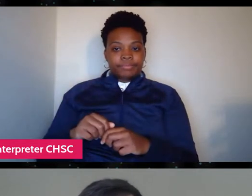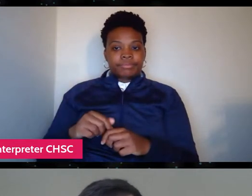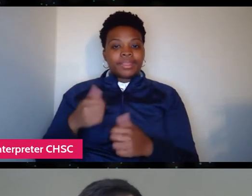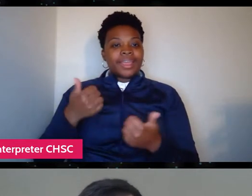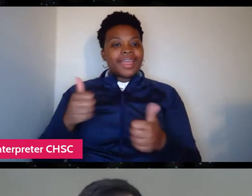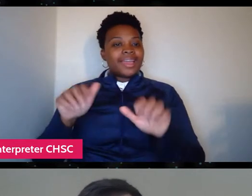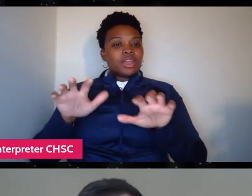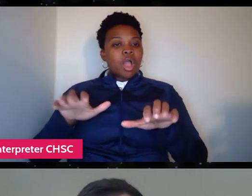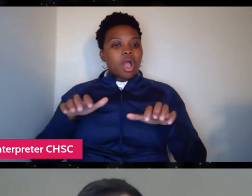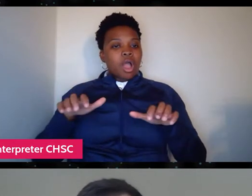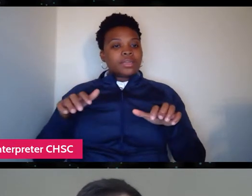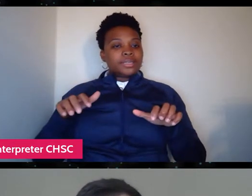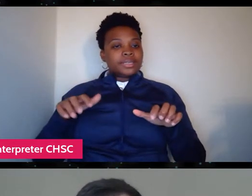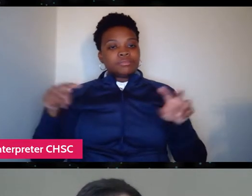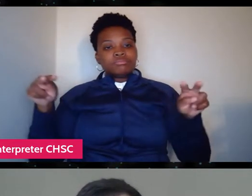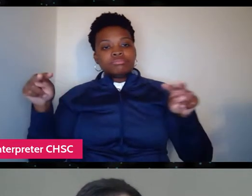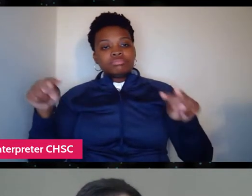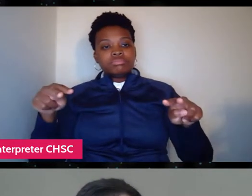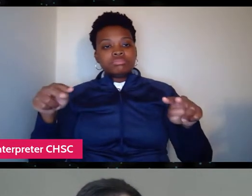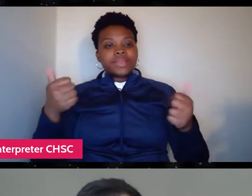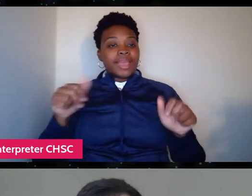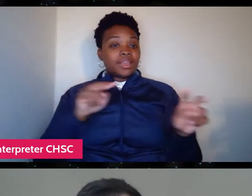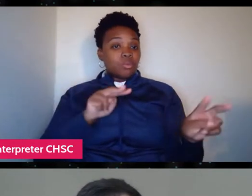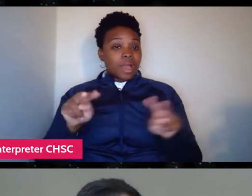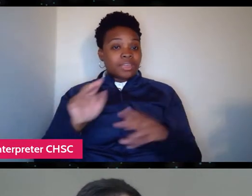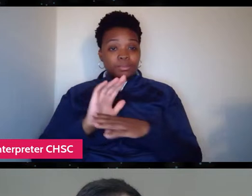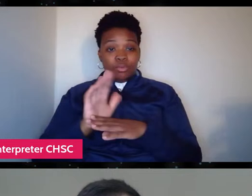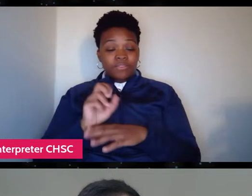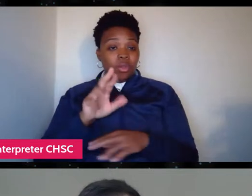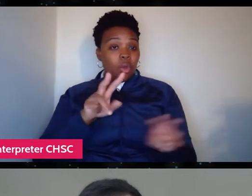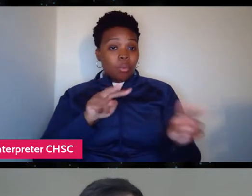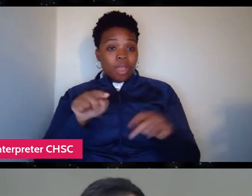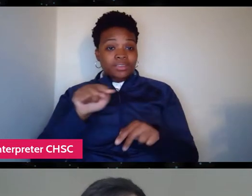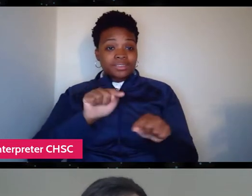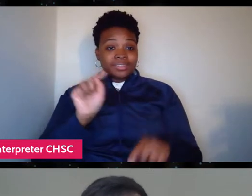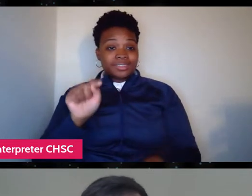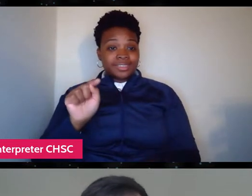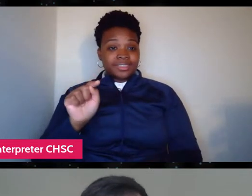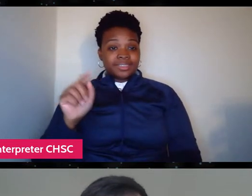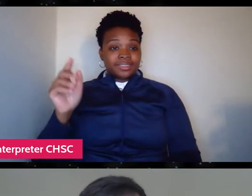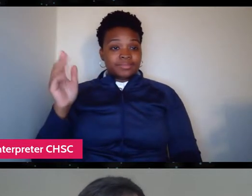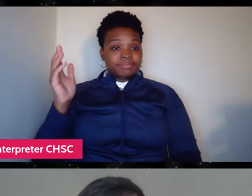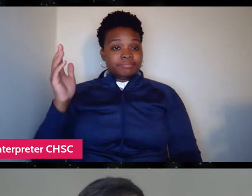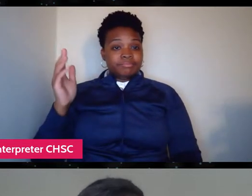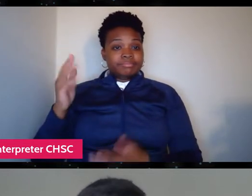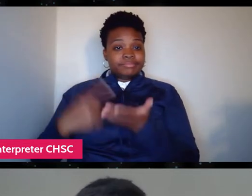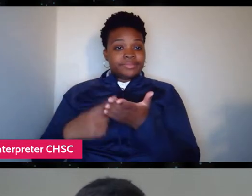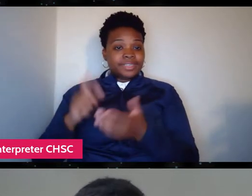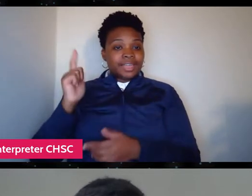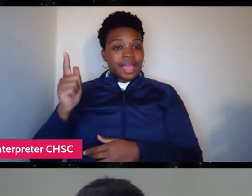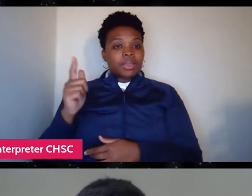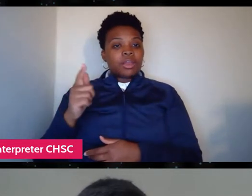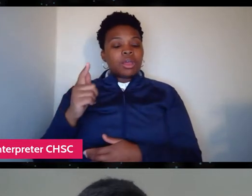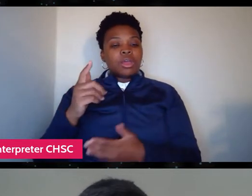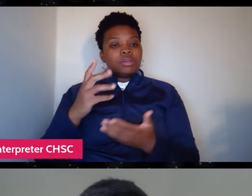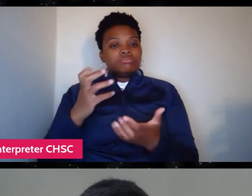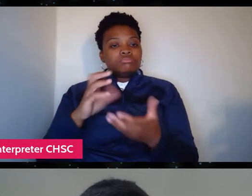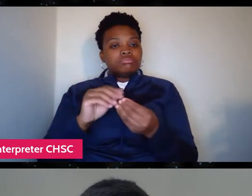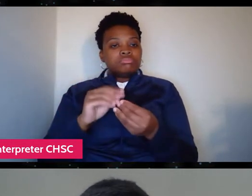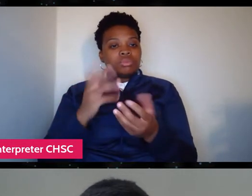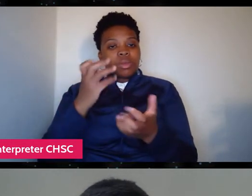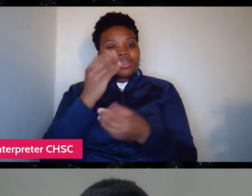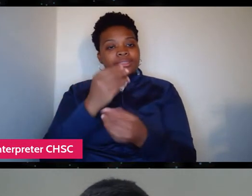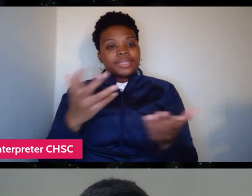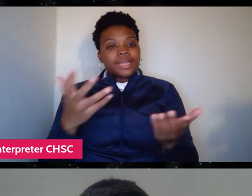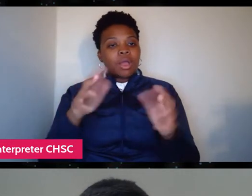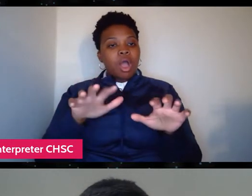audience members tonight, anybody that watches the film and even watches this later, what would you tell them, audience members who may want